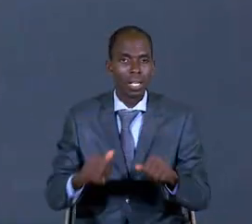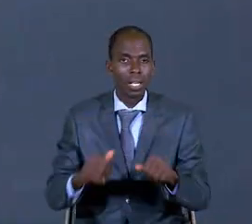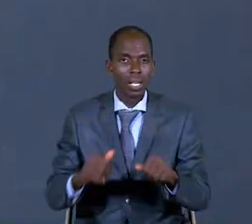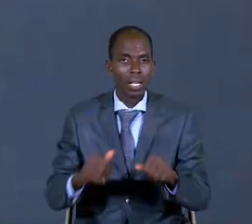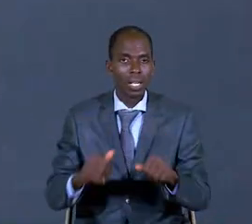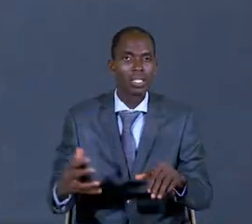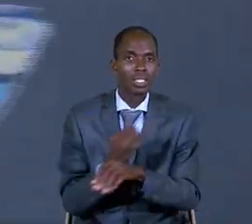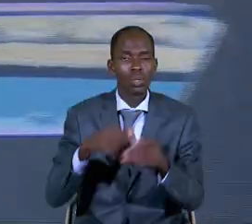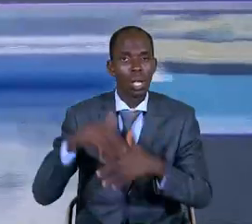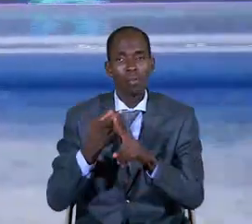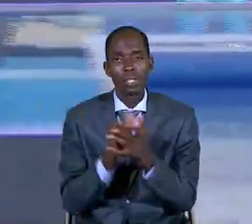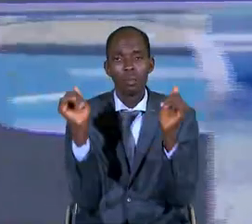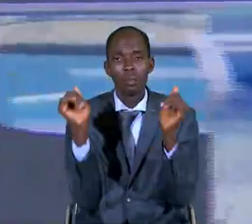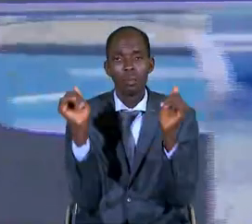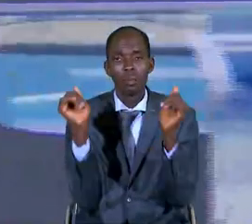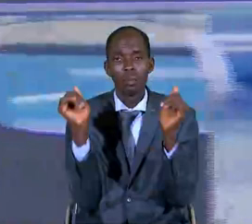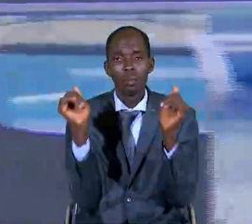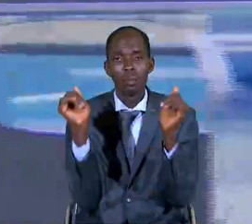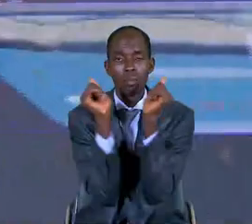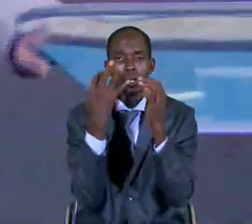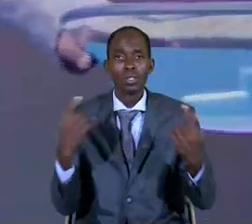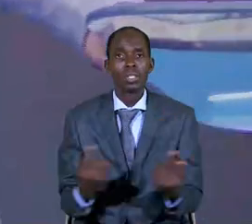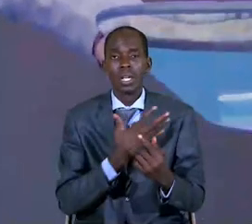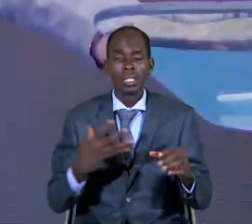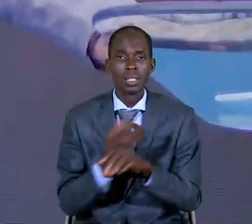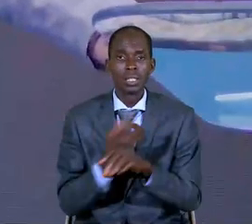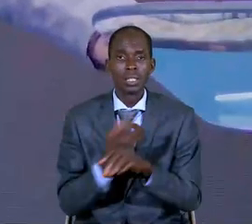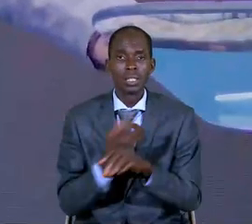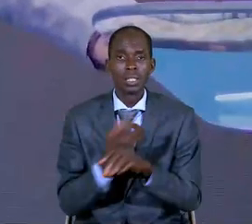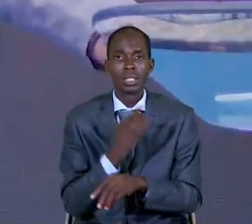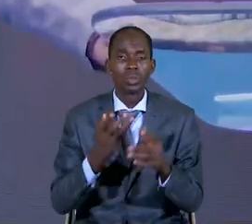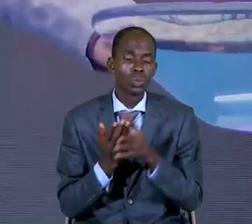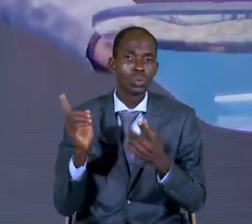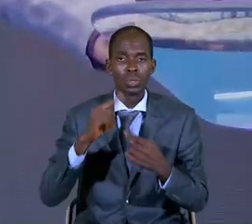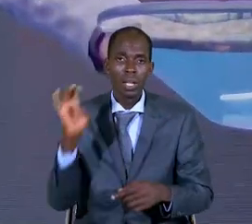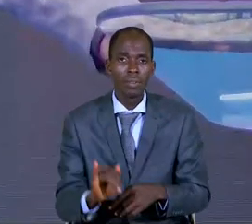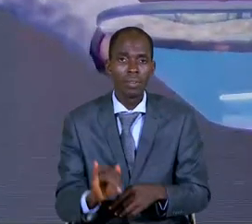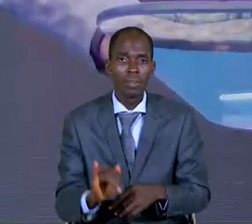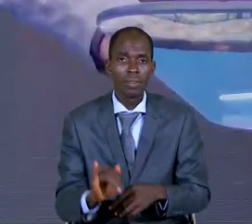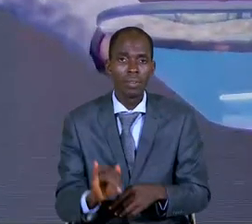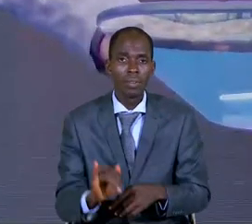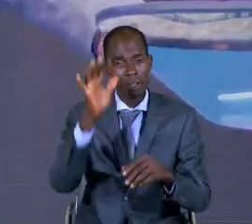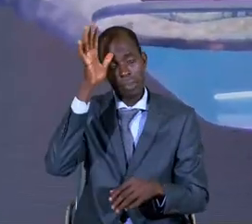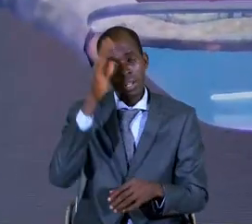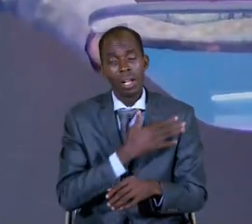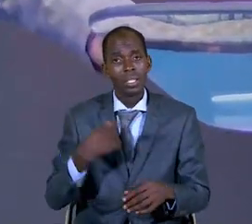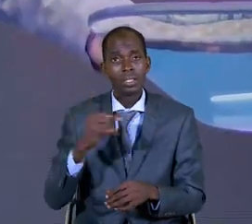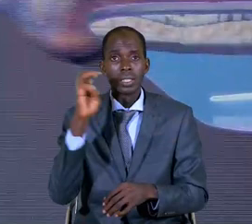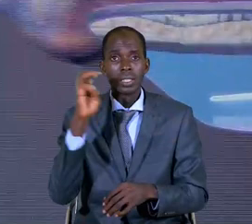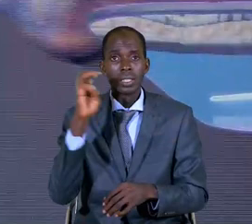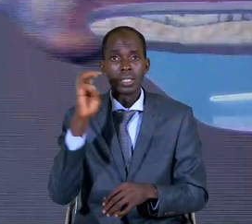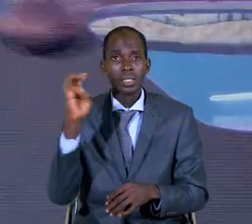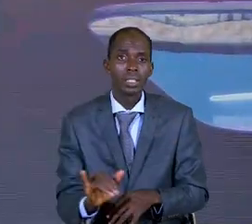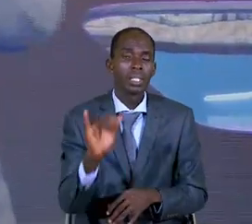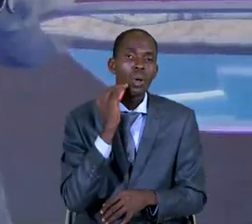that bondage of sin and get you to the everlasting Father and the eternal home, here is